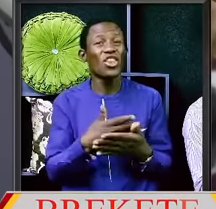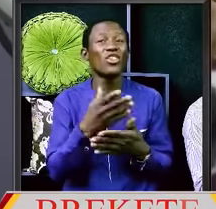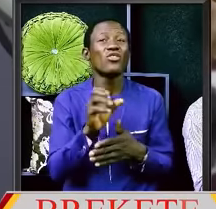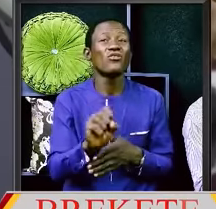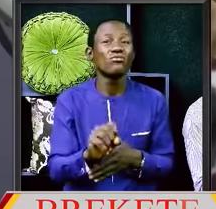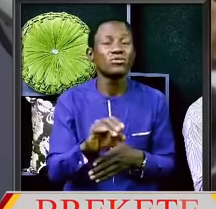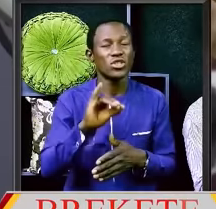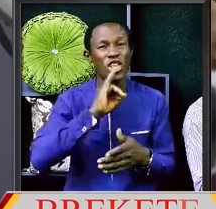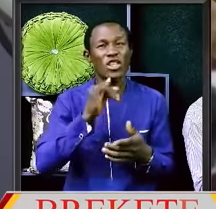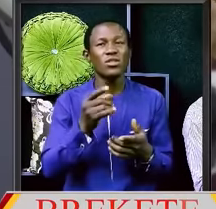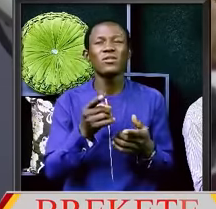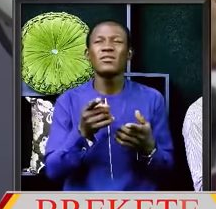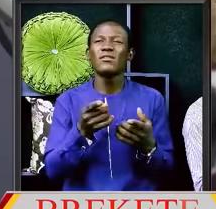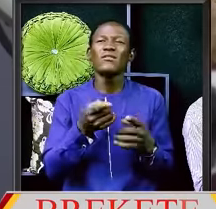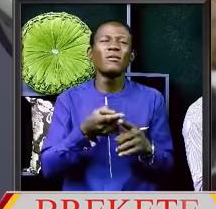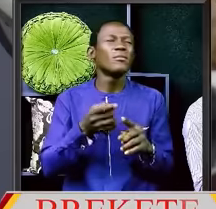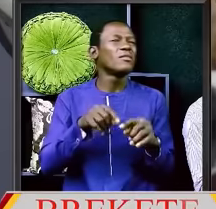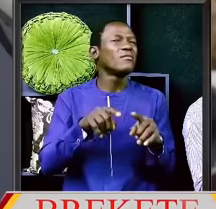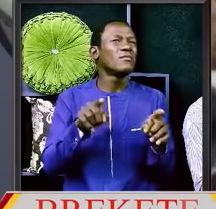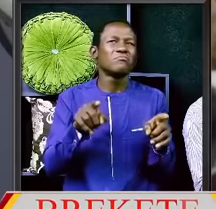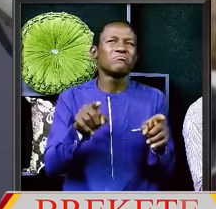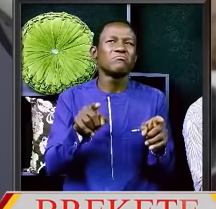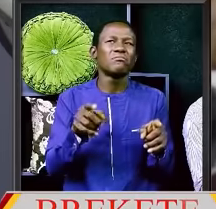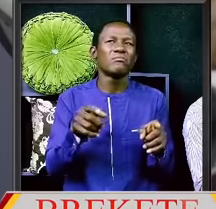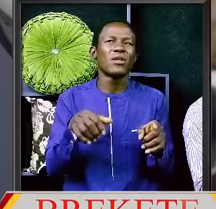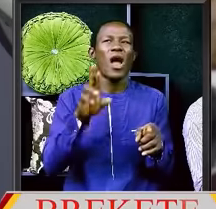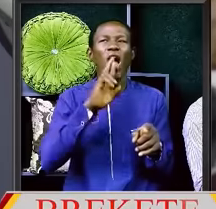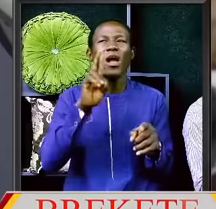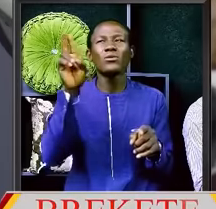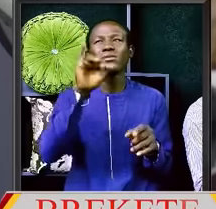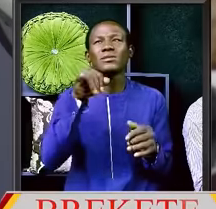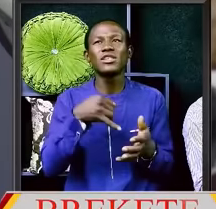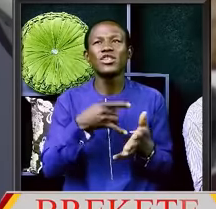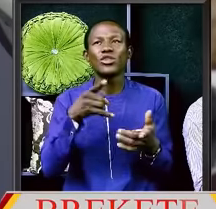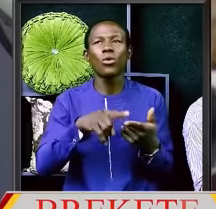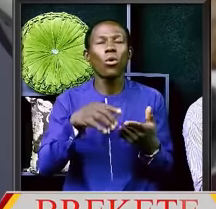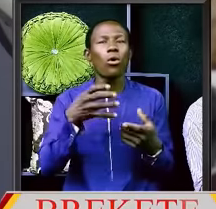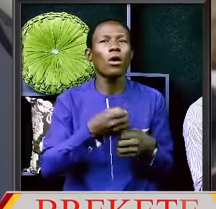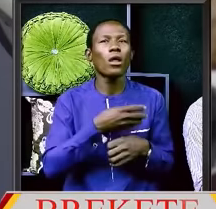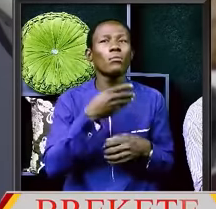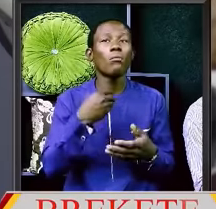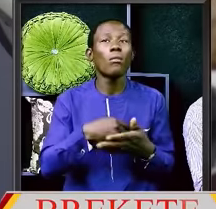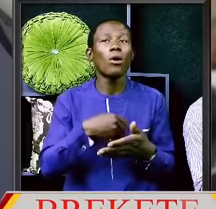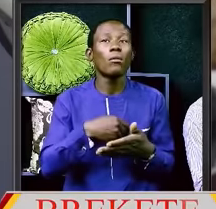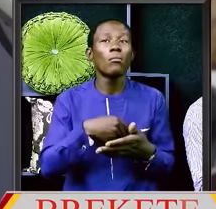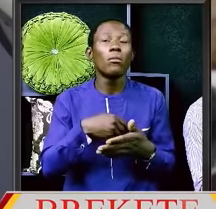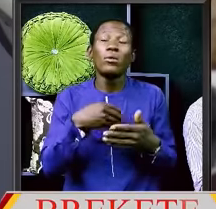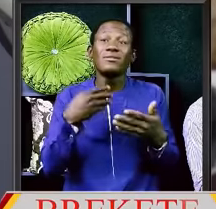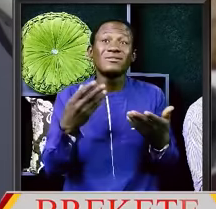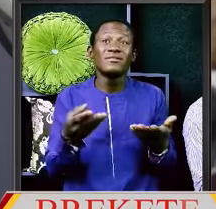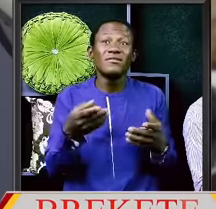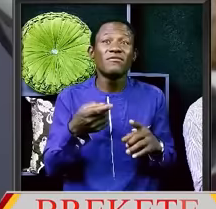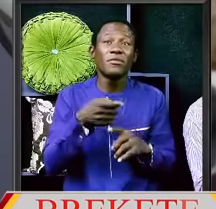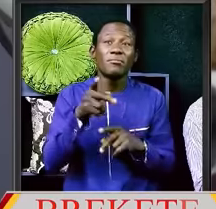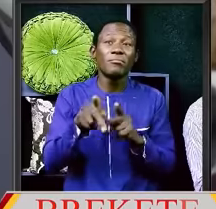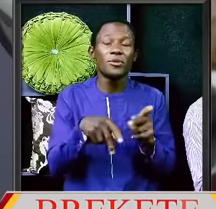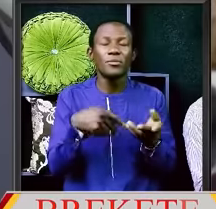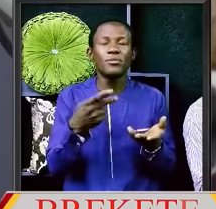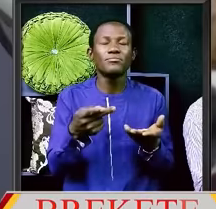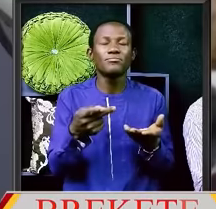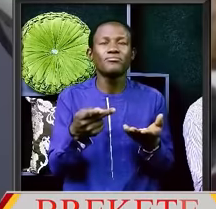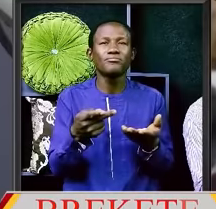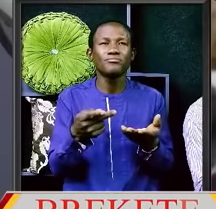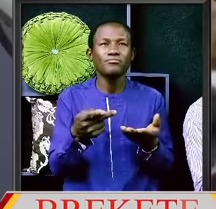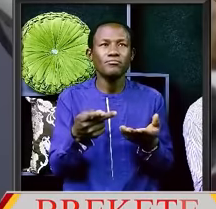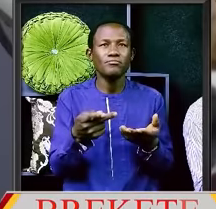crowds and collecting money from people under sympathy. There are so many fundraising organizations going on social media, all on